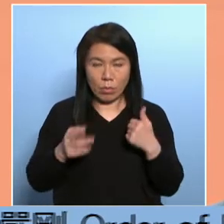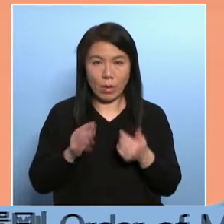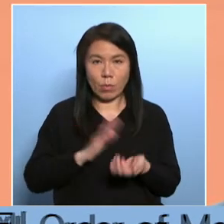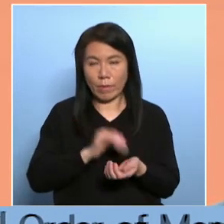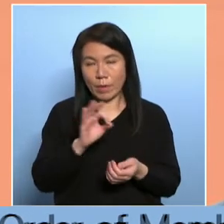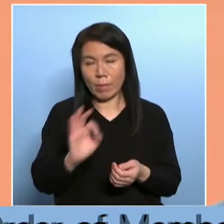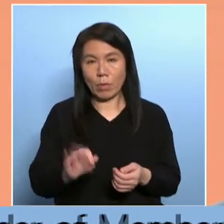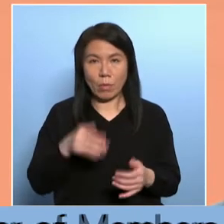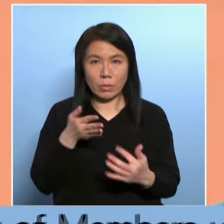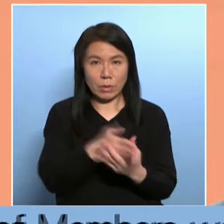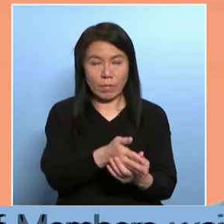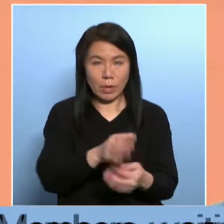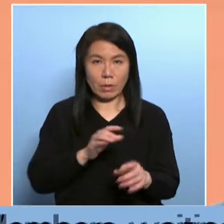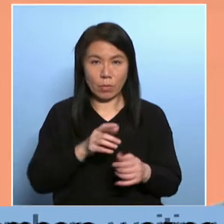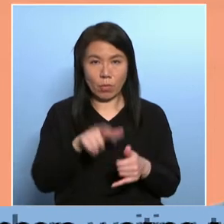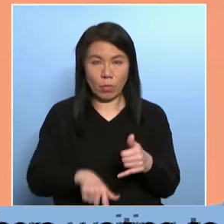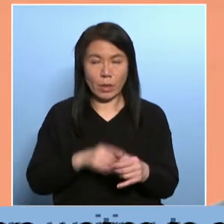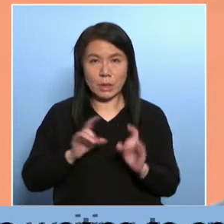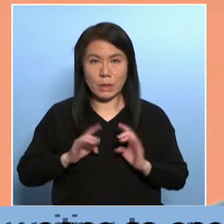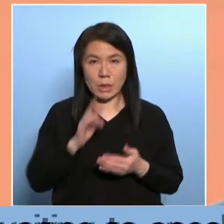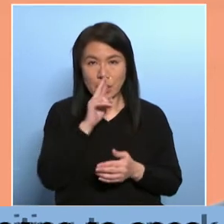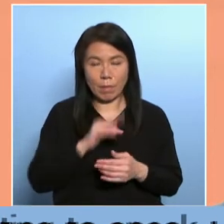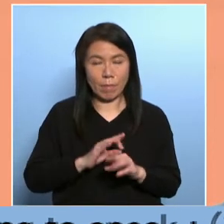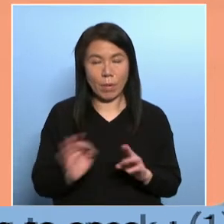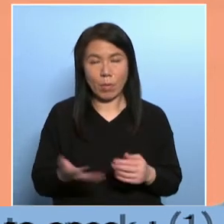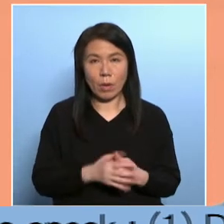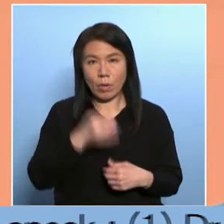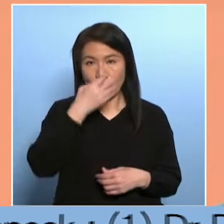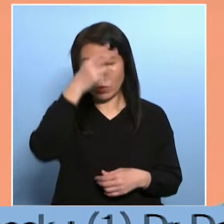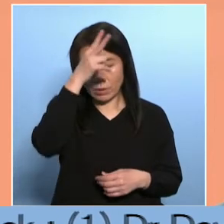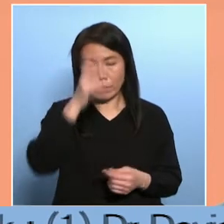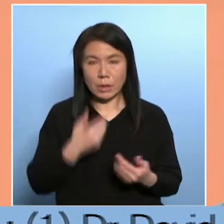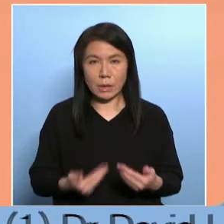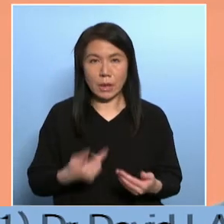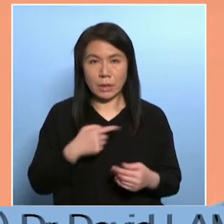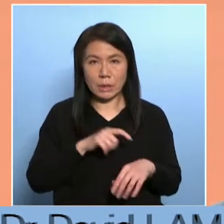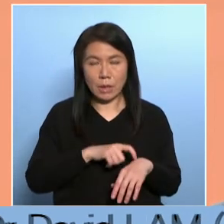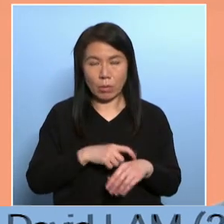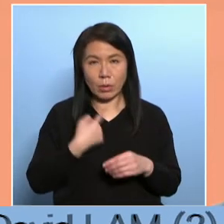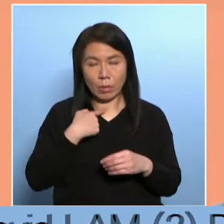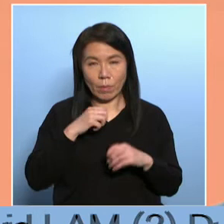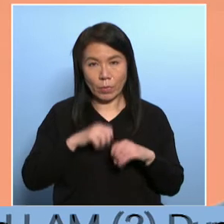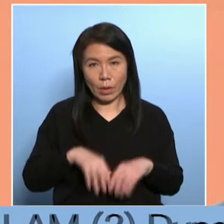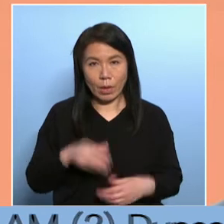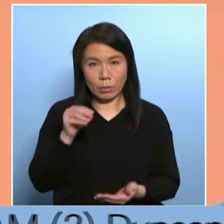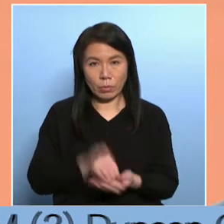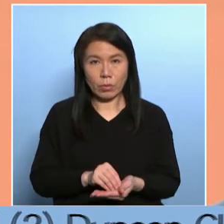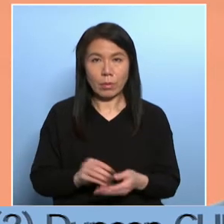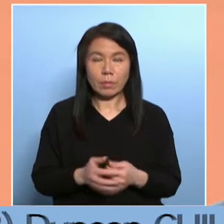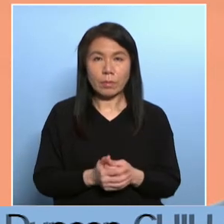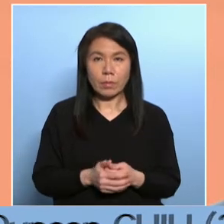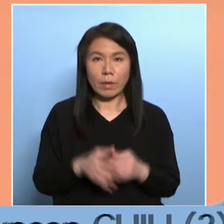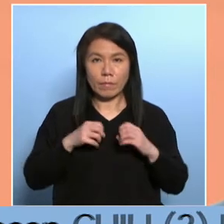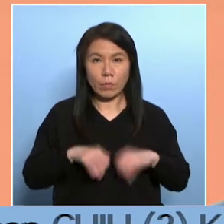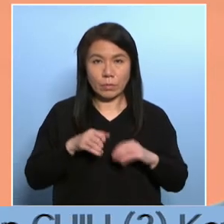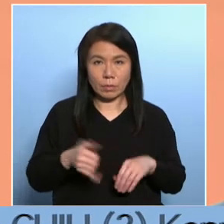in the Leave Home Safe app would not be an infringement of personal privacy, and therefore it's time for the administration to put aside